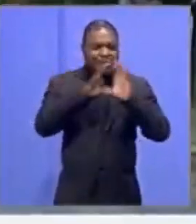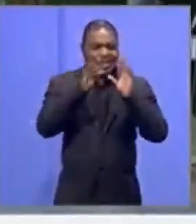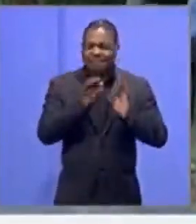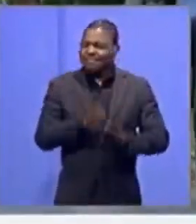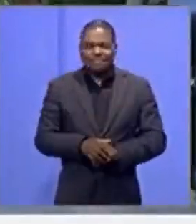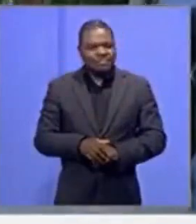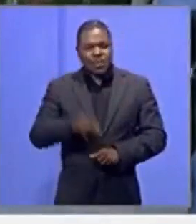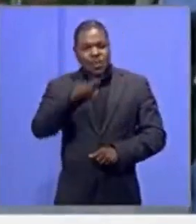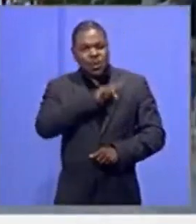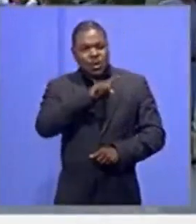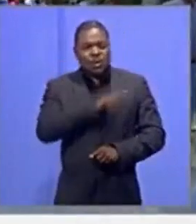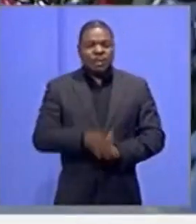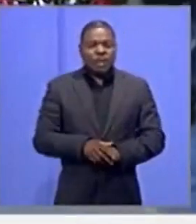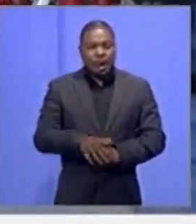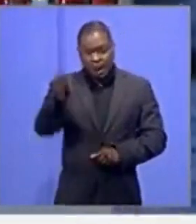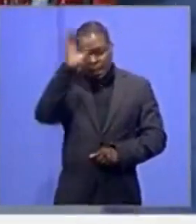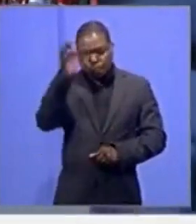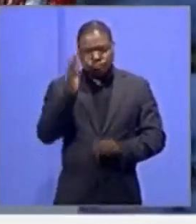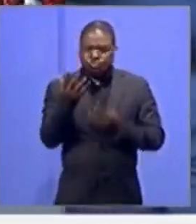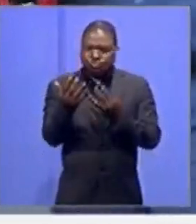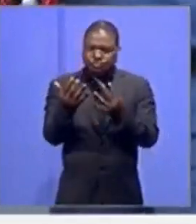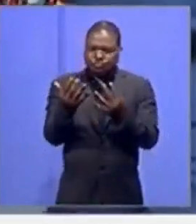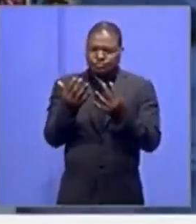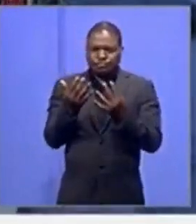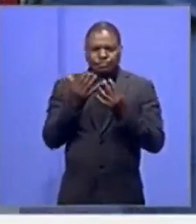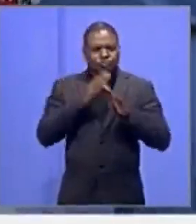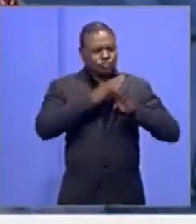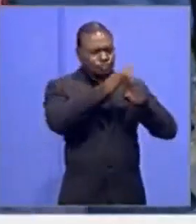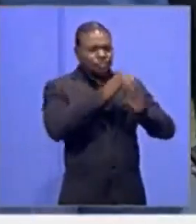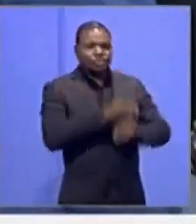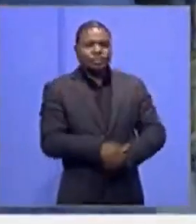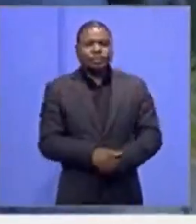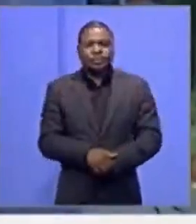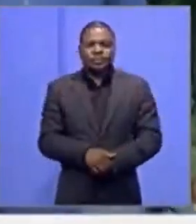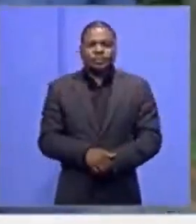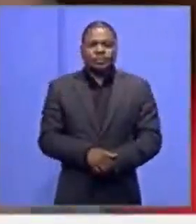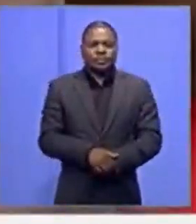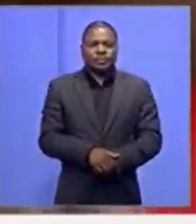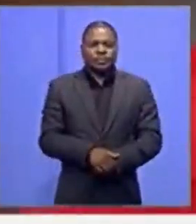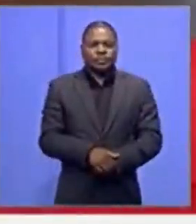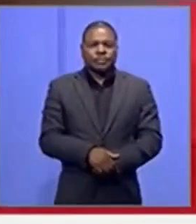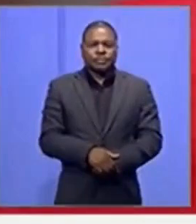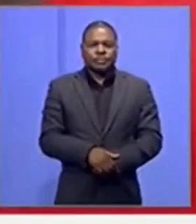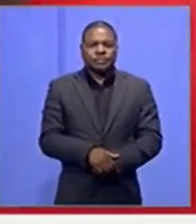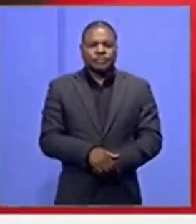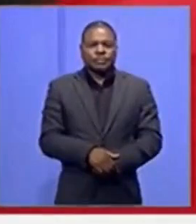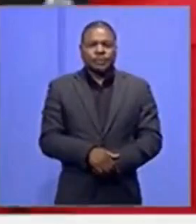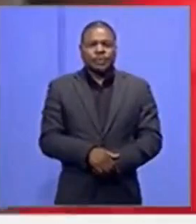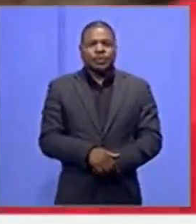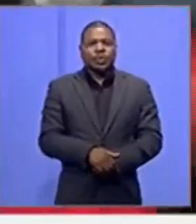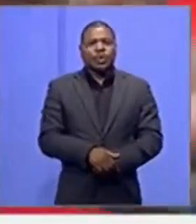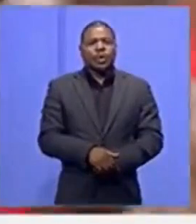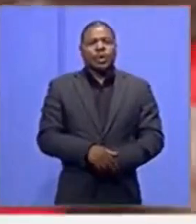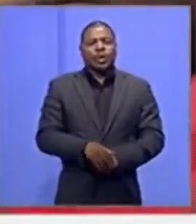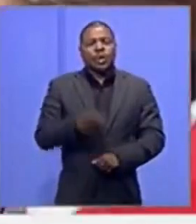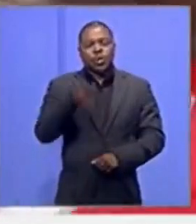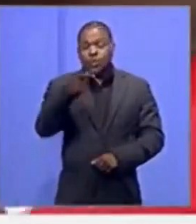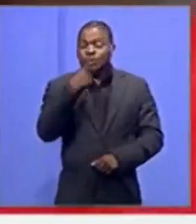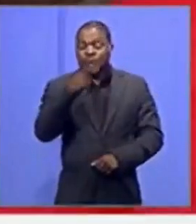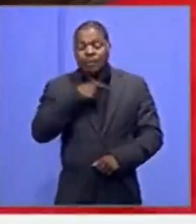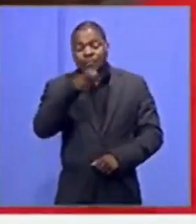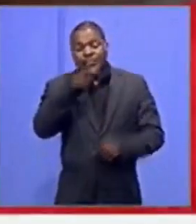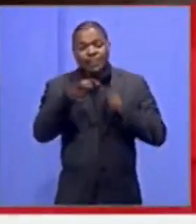ka ge ba be ba thibetšwe ke maphodisa. Speaking to the order. It's you who saying we must turn it. Now you are putting words into my mouth.